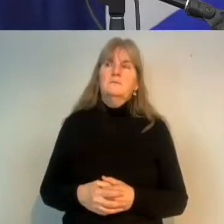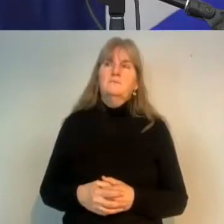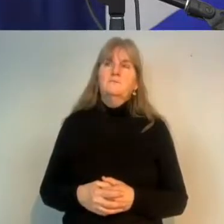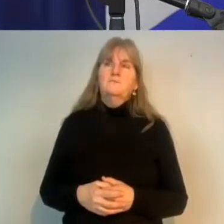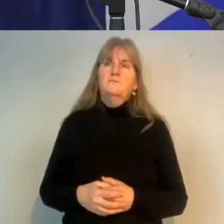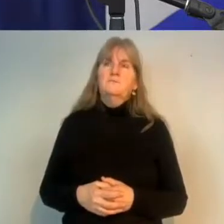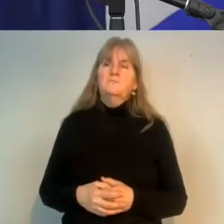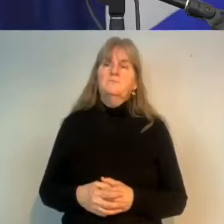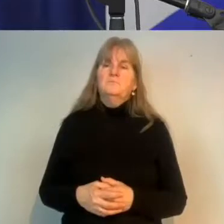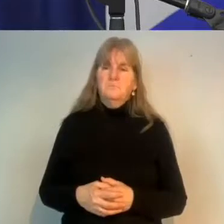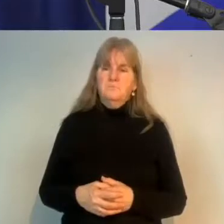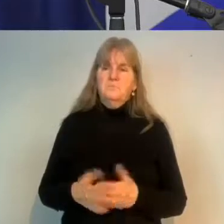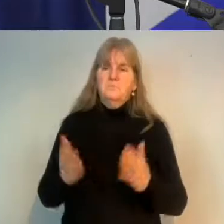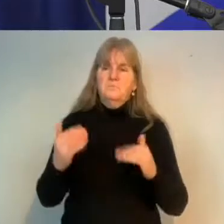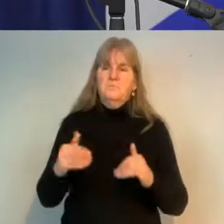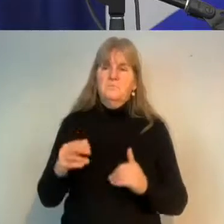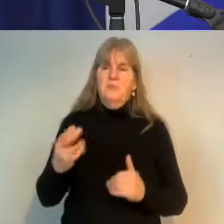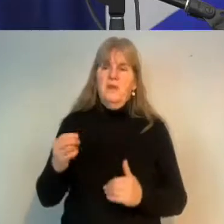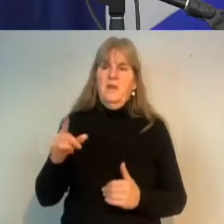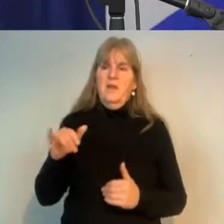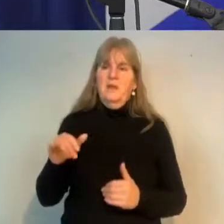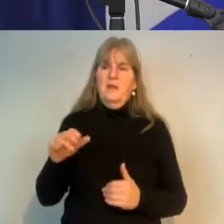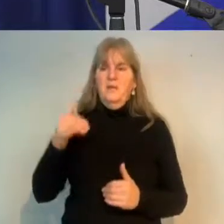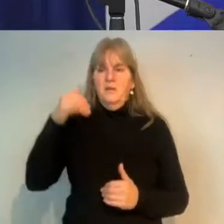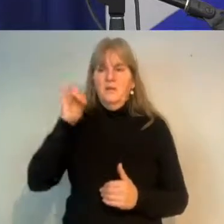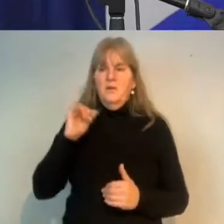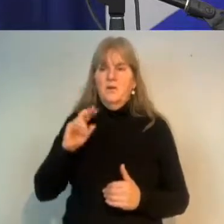I'll move to Haley at Yukon News.